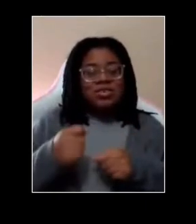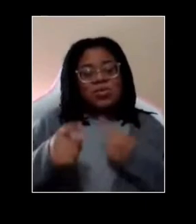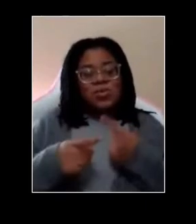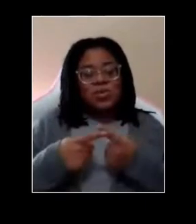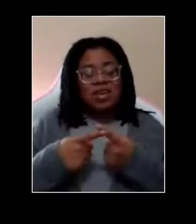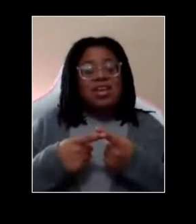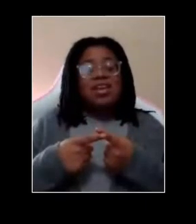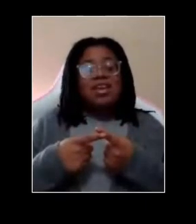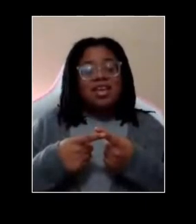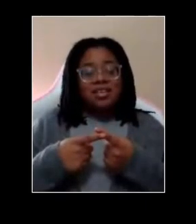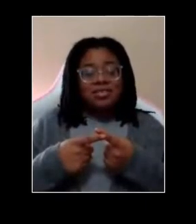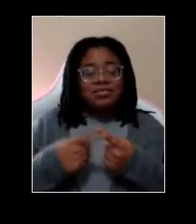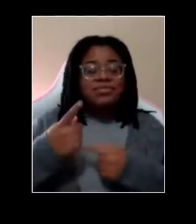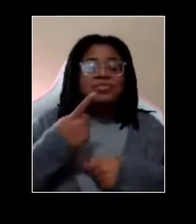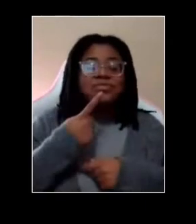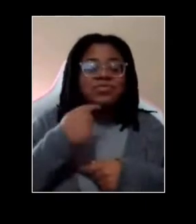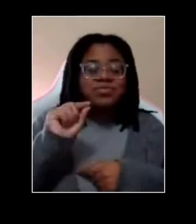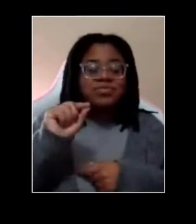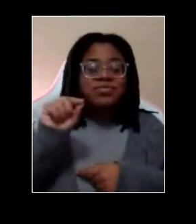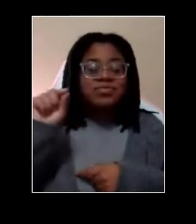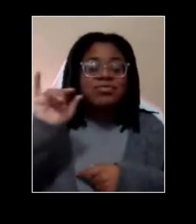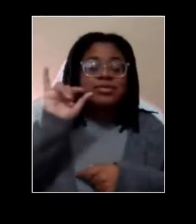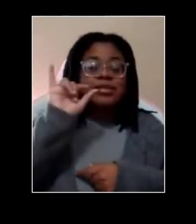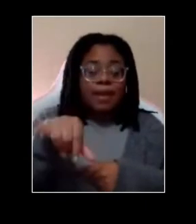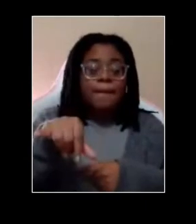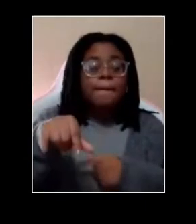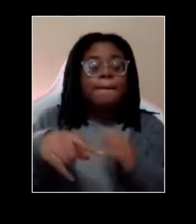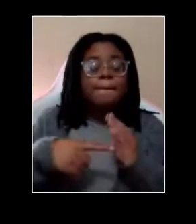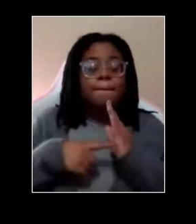A lot of these red dots, those are indicating